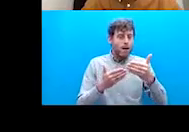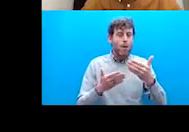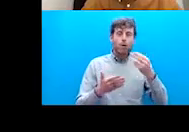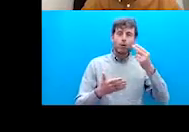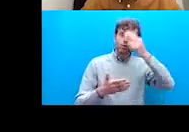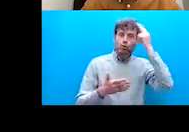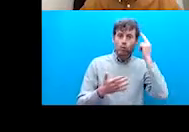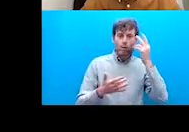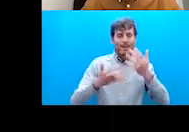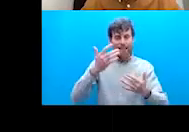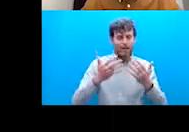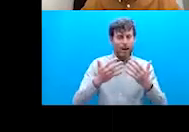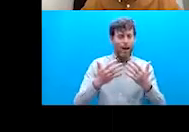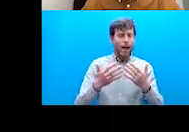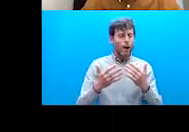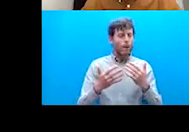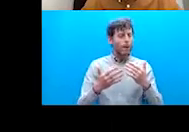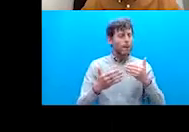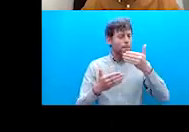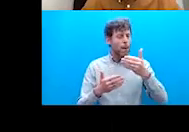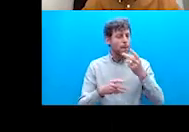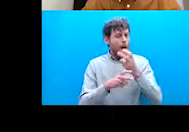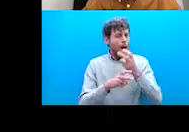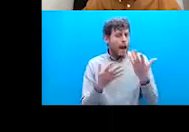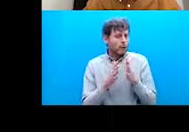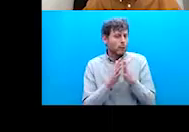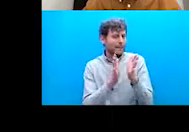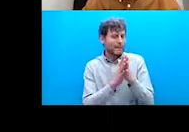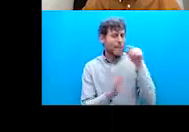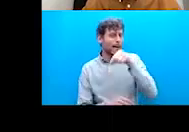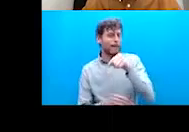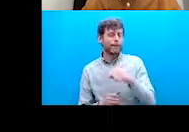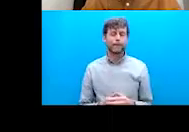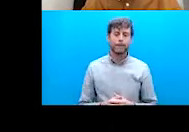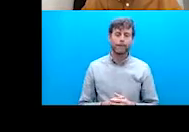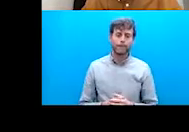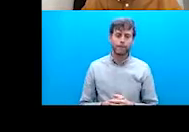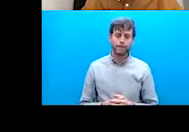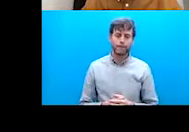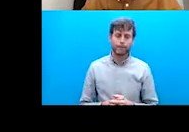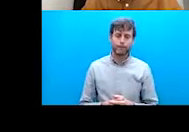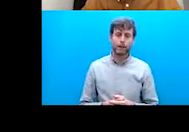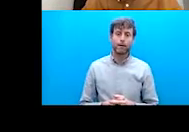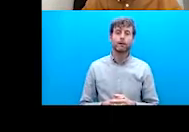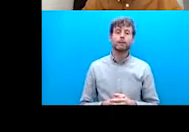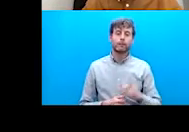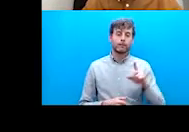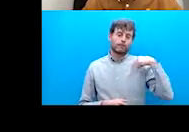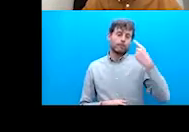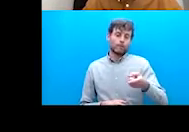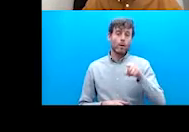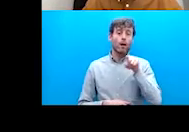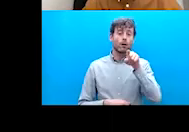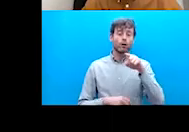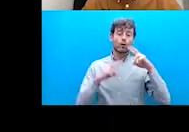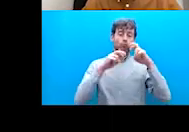once their algorithmic and neural implementation is being evaluated. So the last study I want to present is